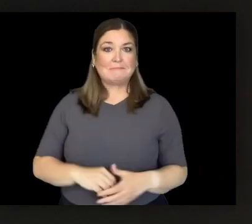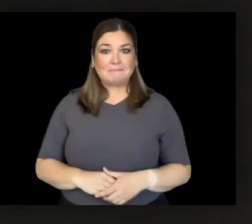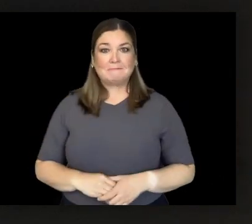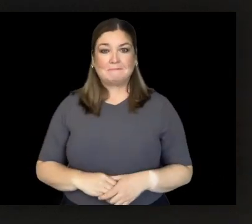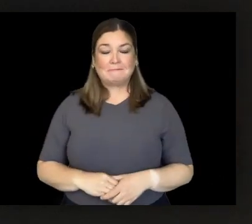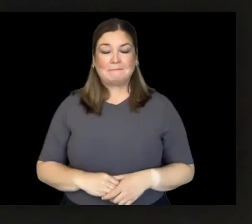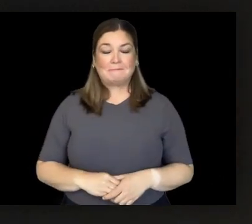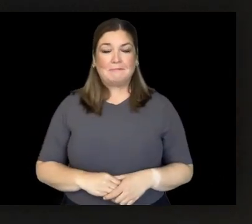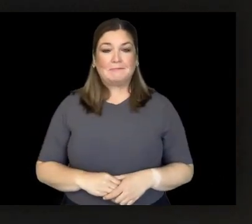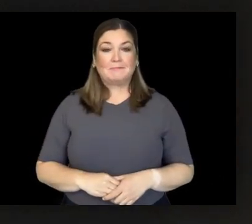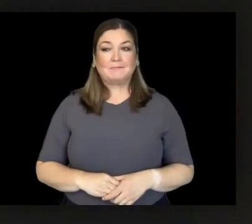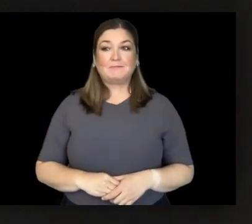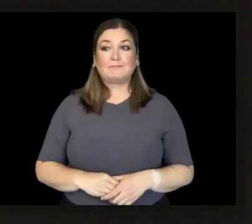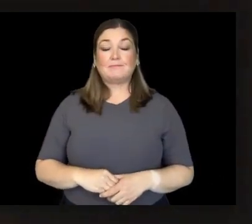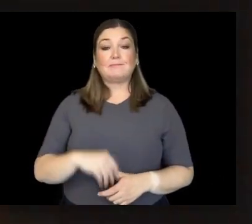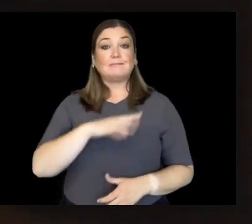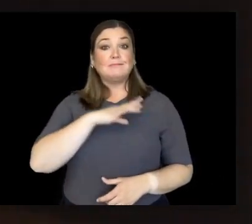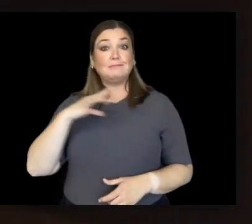seats.